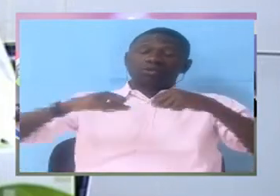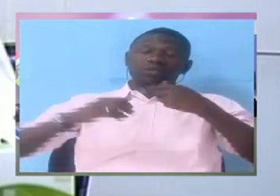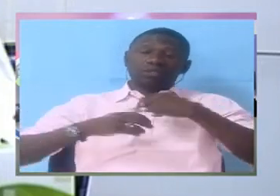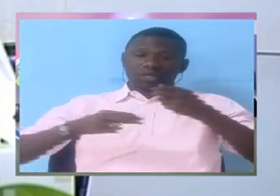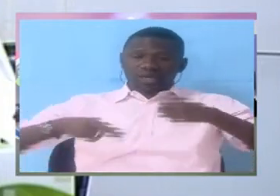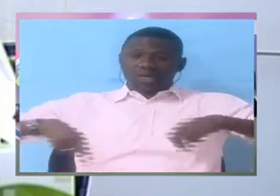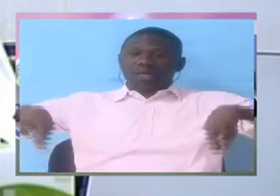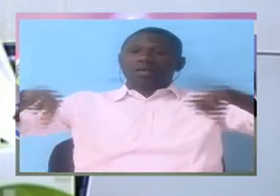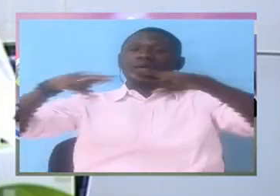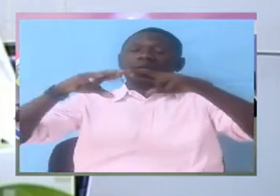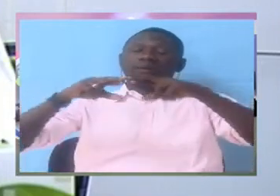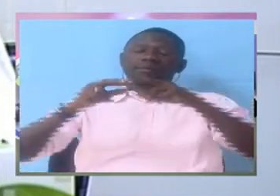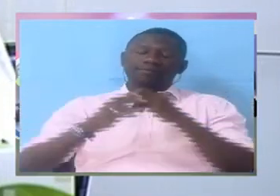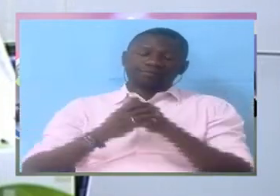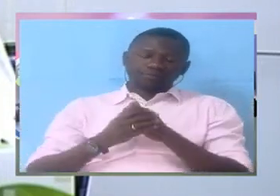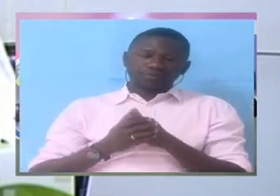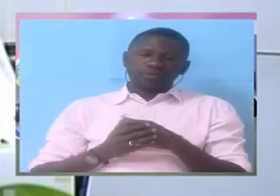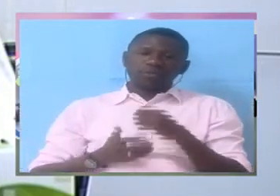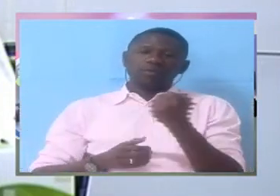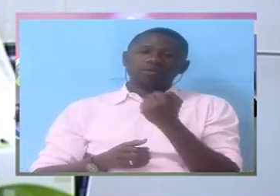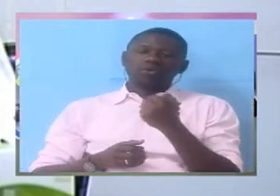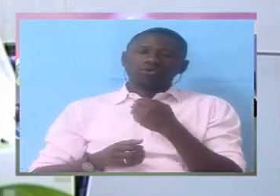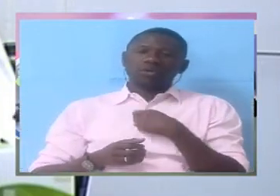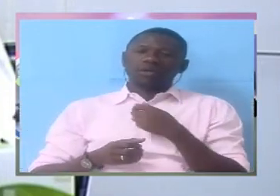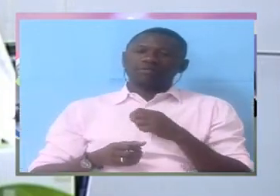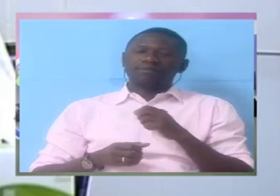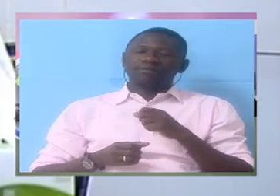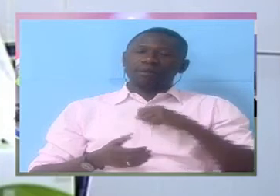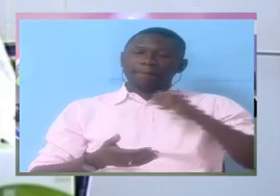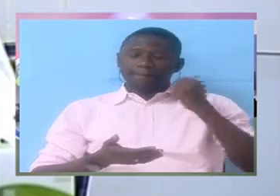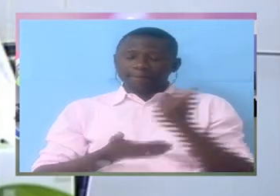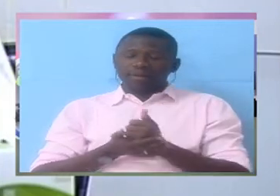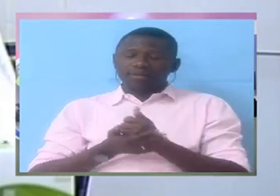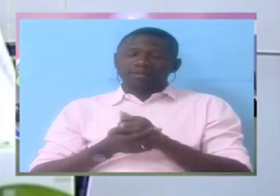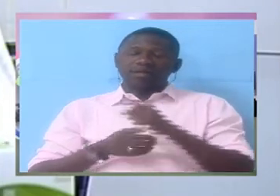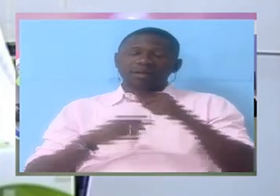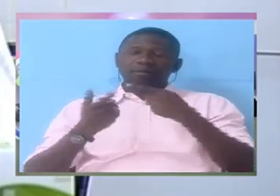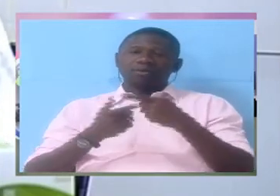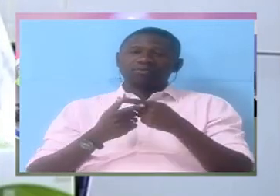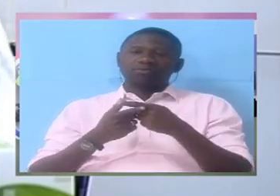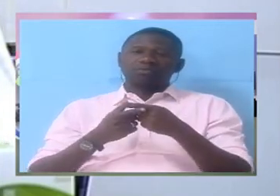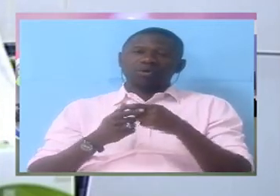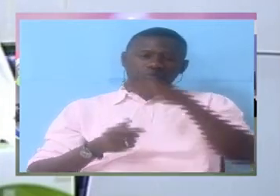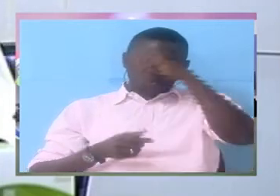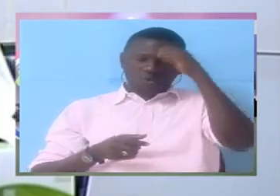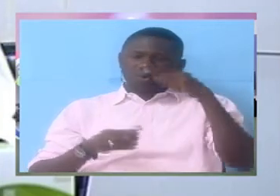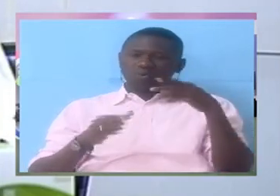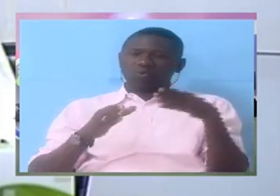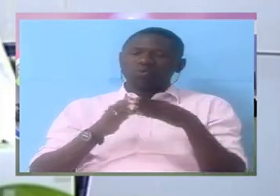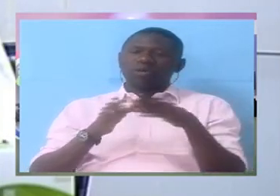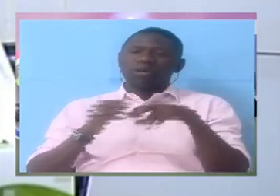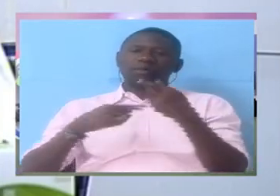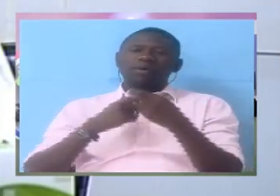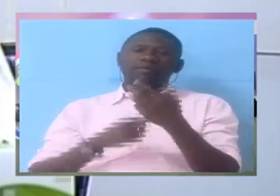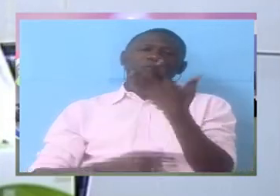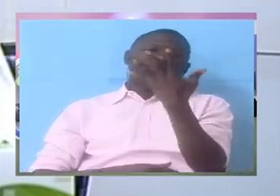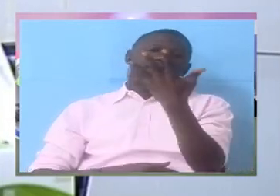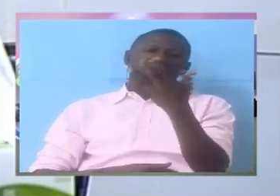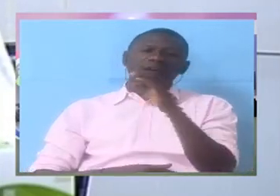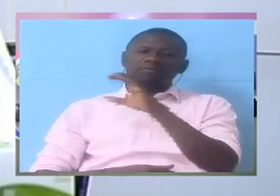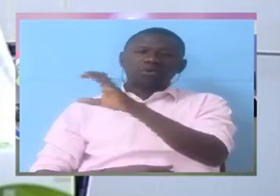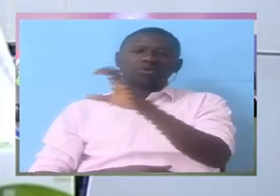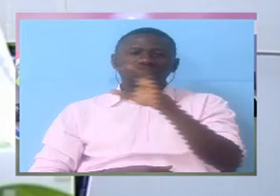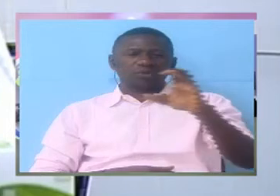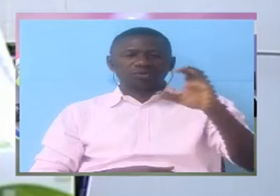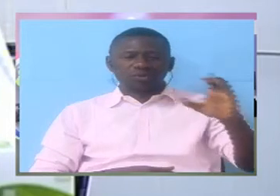puru utundo nyina Karola. Because I was accredited to almost 5 countries. At utumo yenalu dula